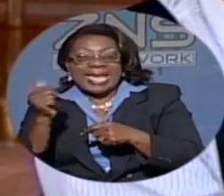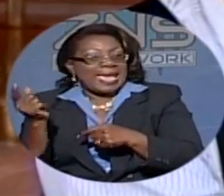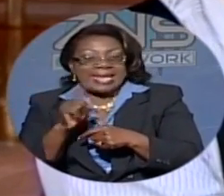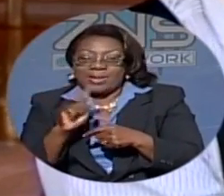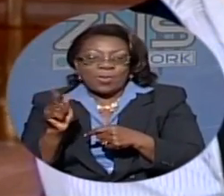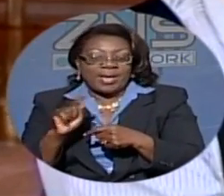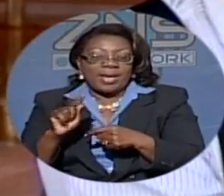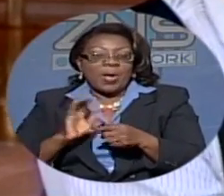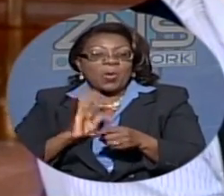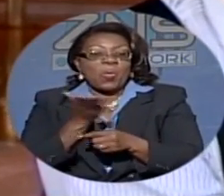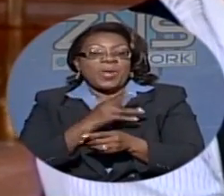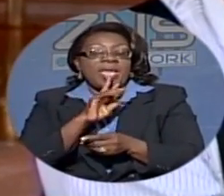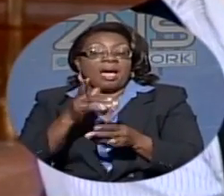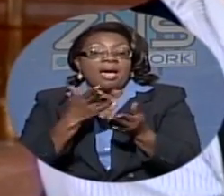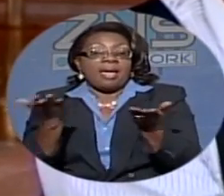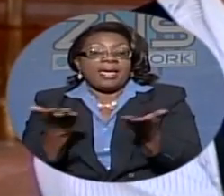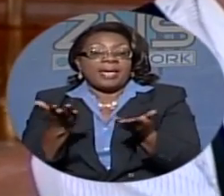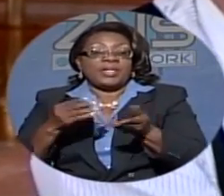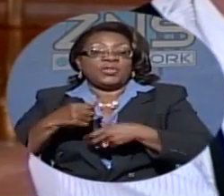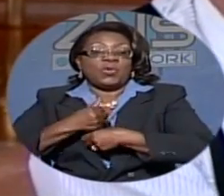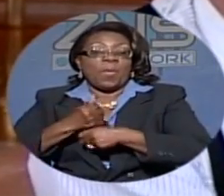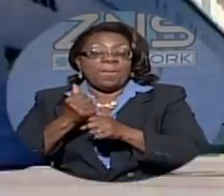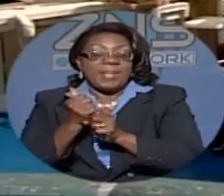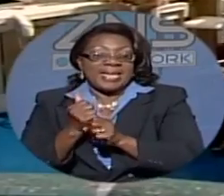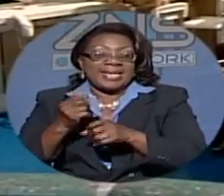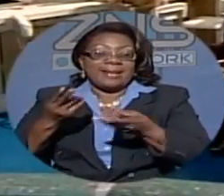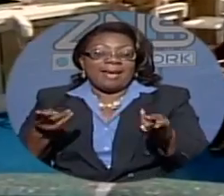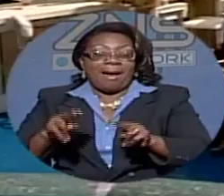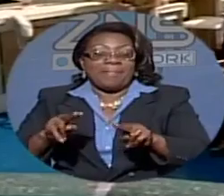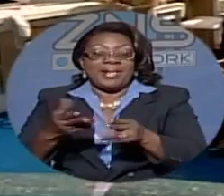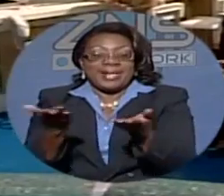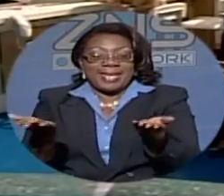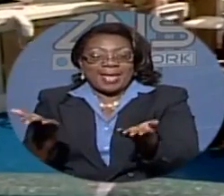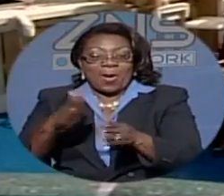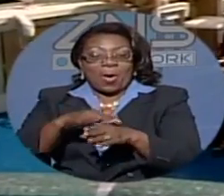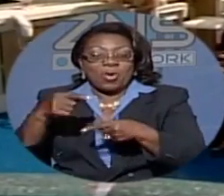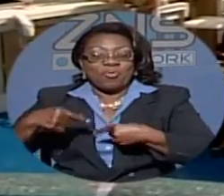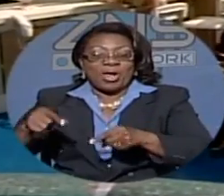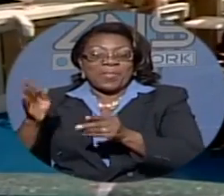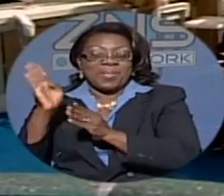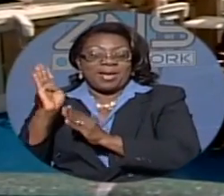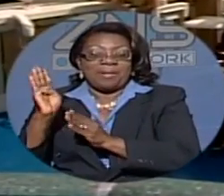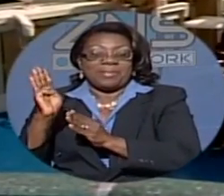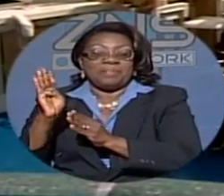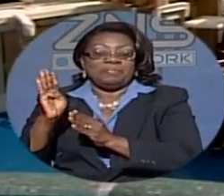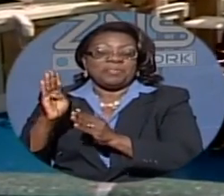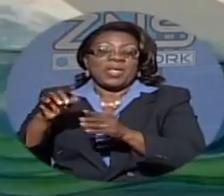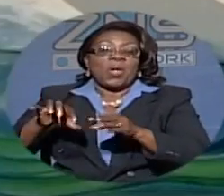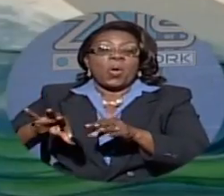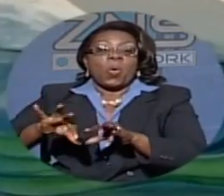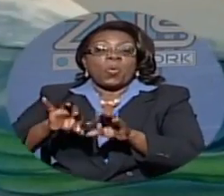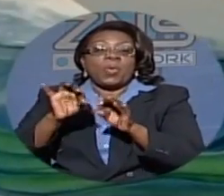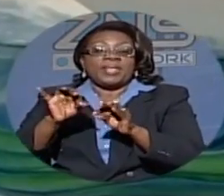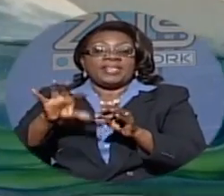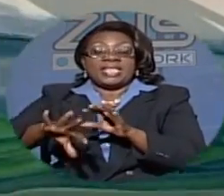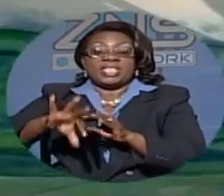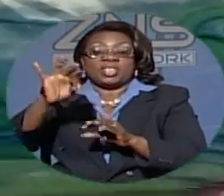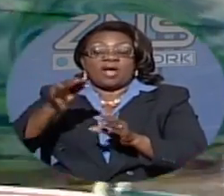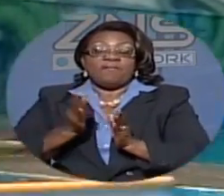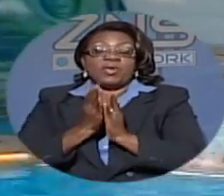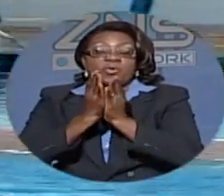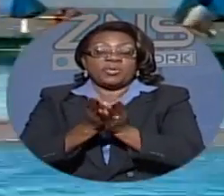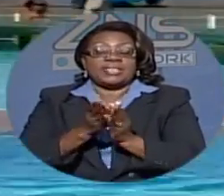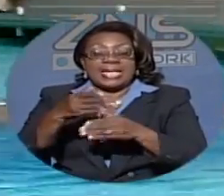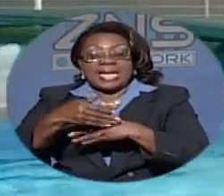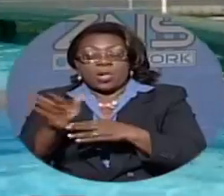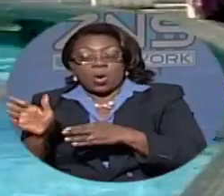to make the growth happen here on the island. With the Discovery Cruise Line gone, the Celebration is now focusing